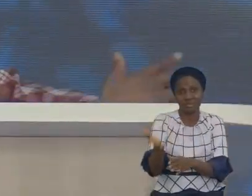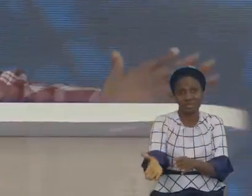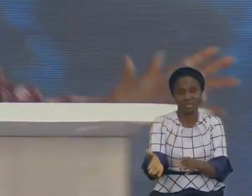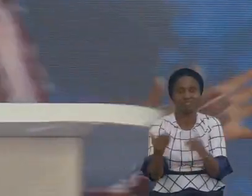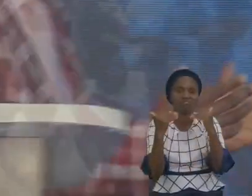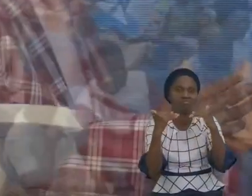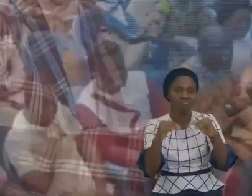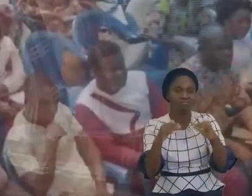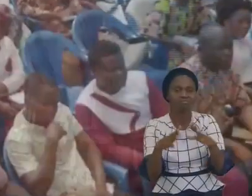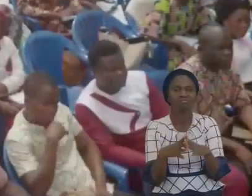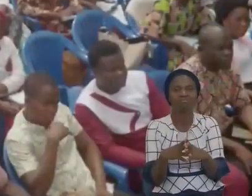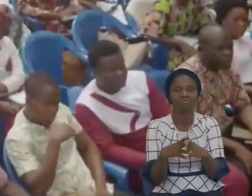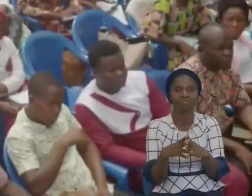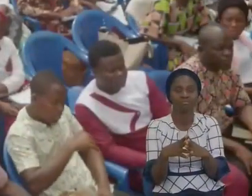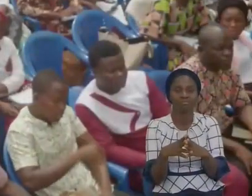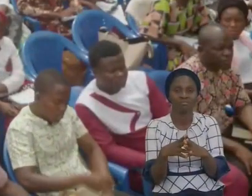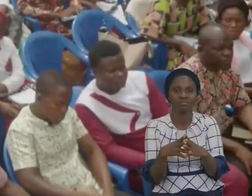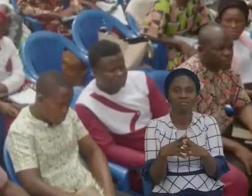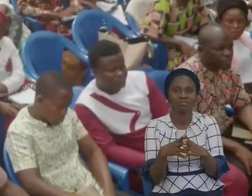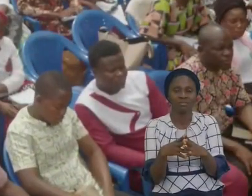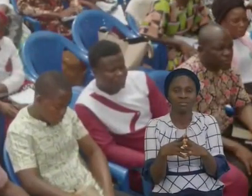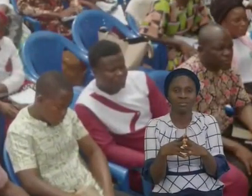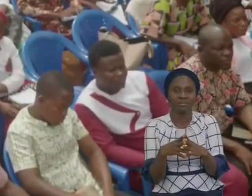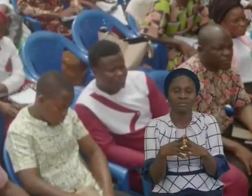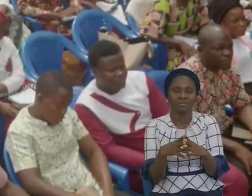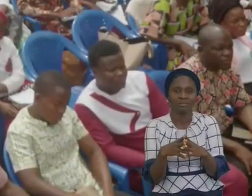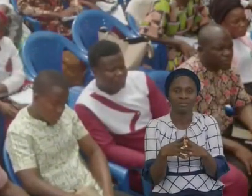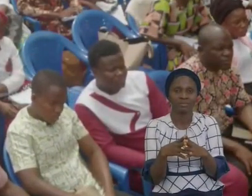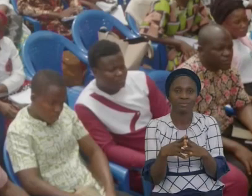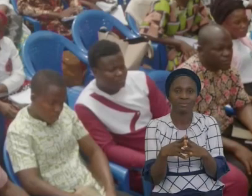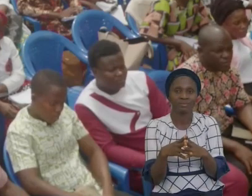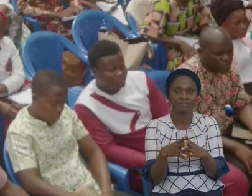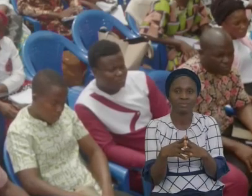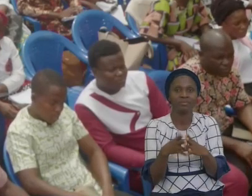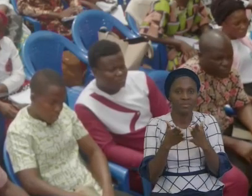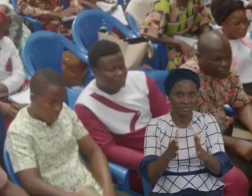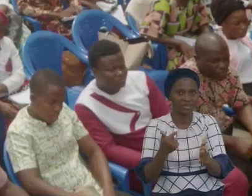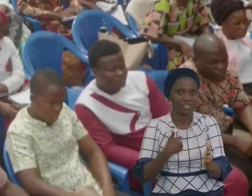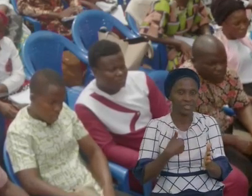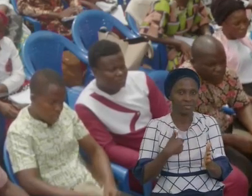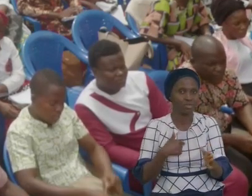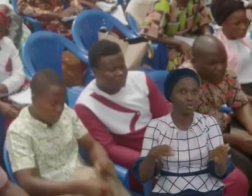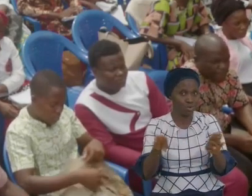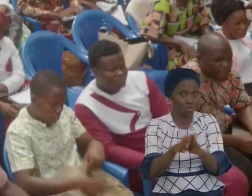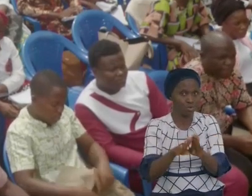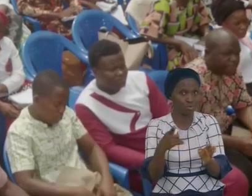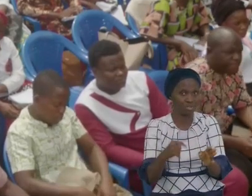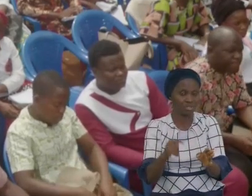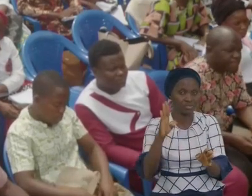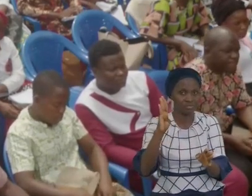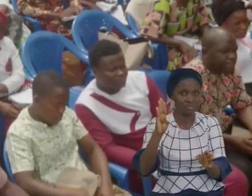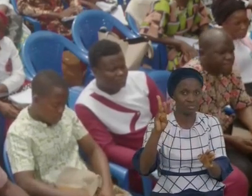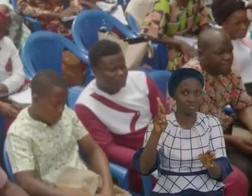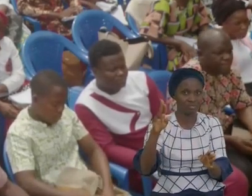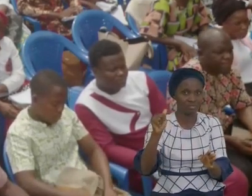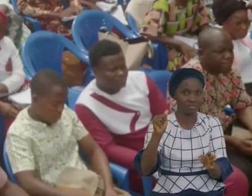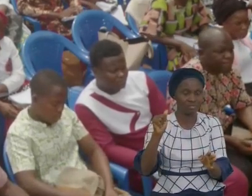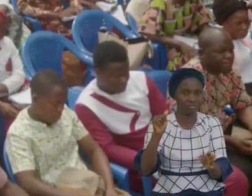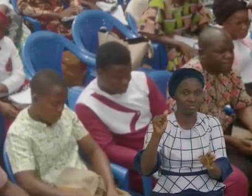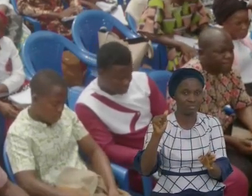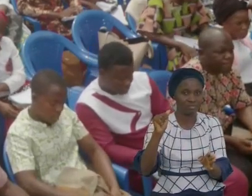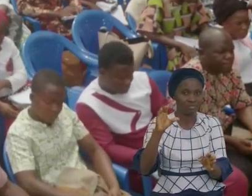Let me close the bracket now with Deuteronomy chapter 2, and I'm looking at verse 3.